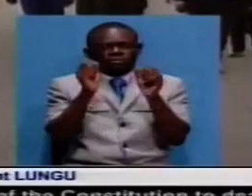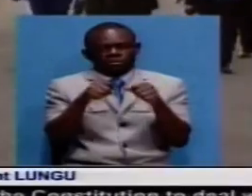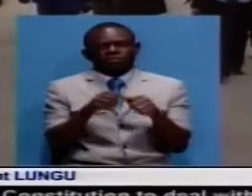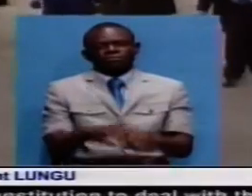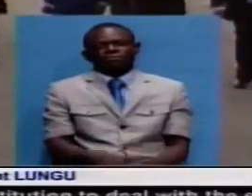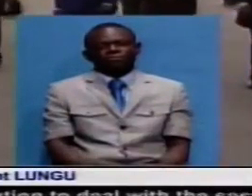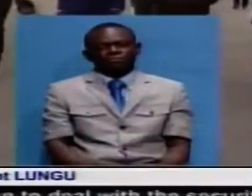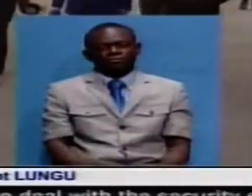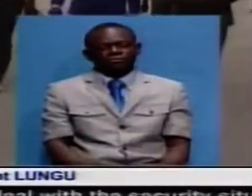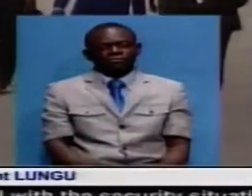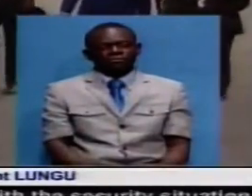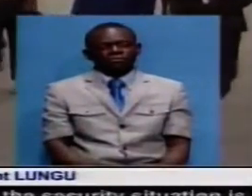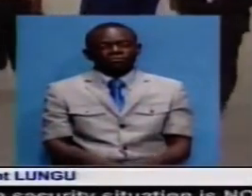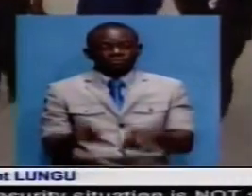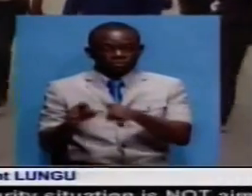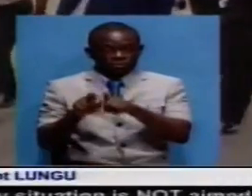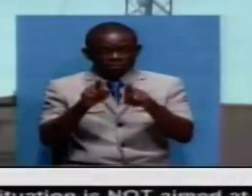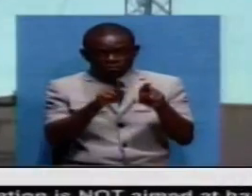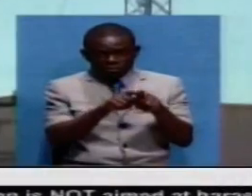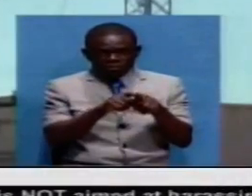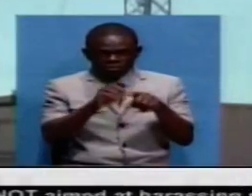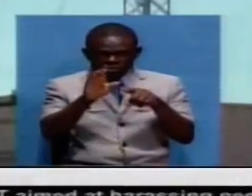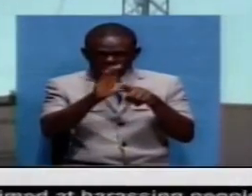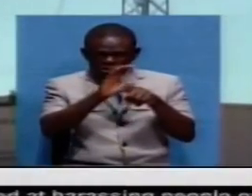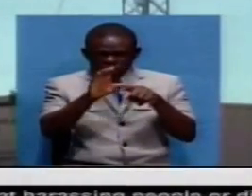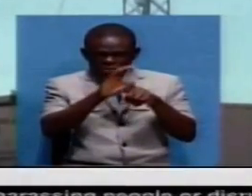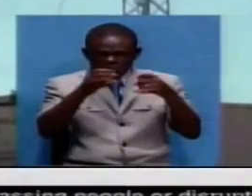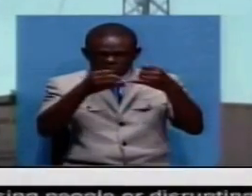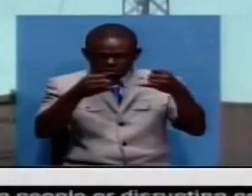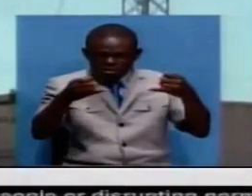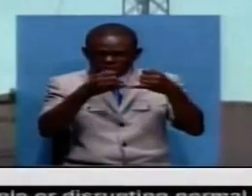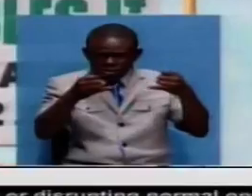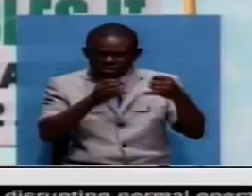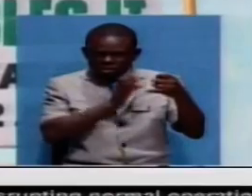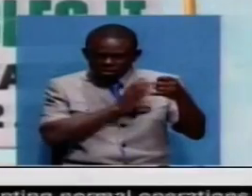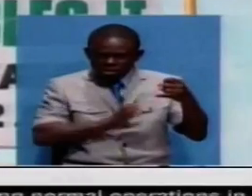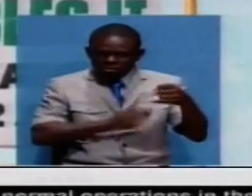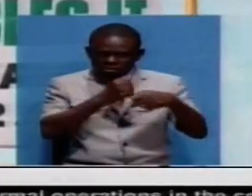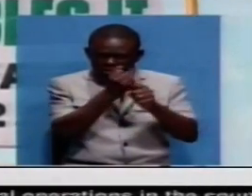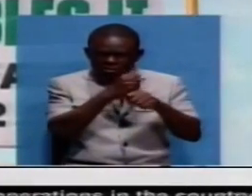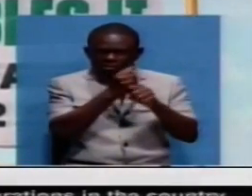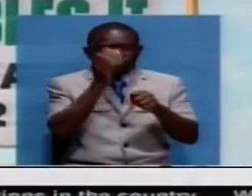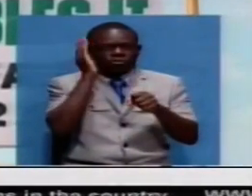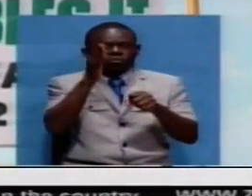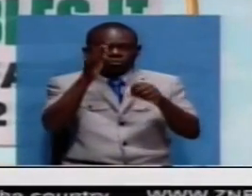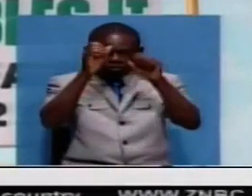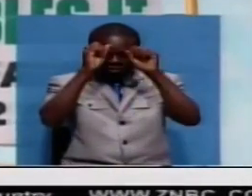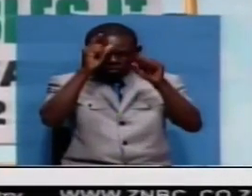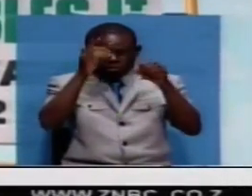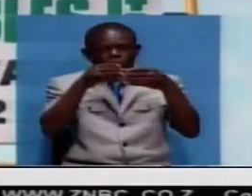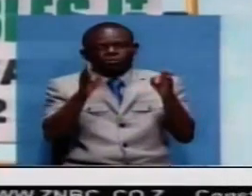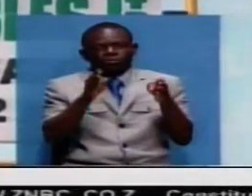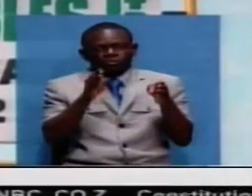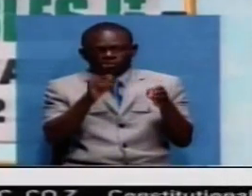President Lungu will also commissioned a copper cable manufacturing plant in the same area. The plant is owned by Newcant Cables